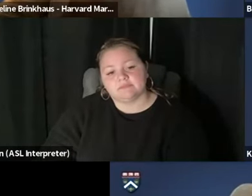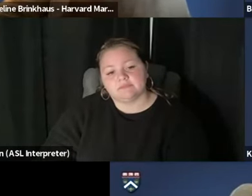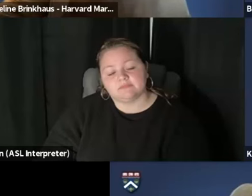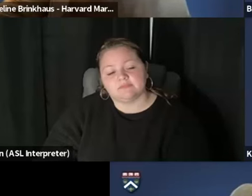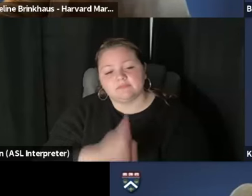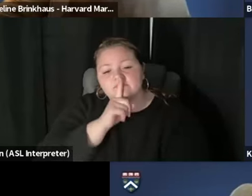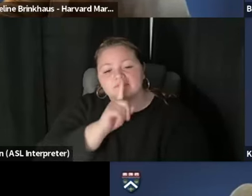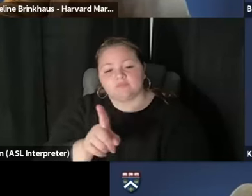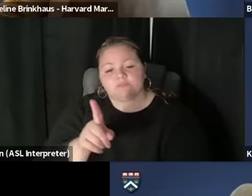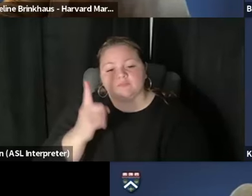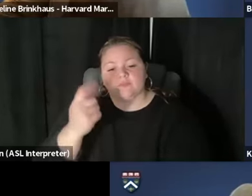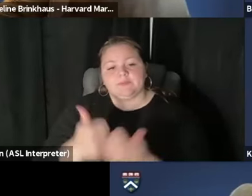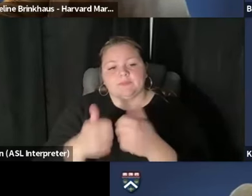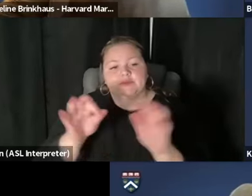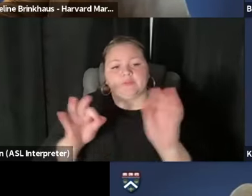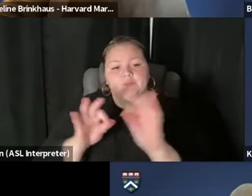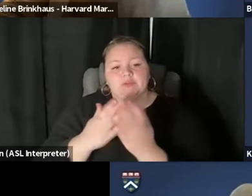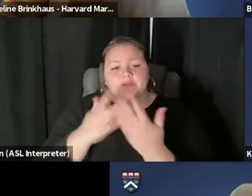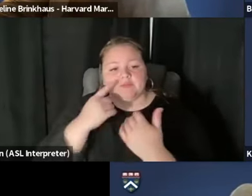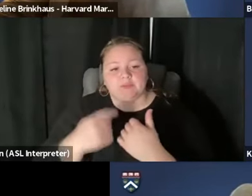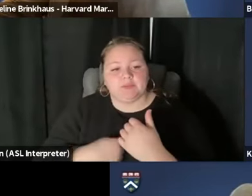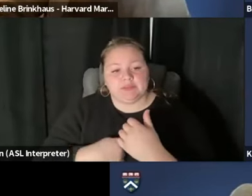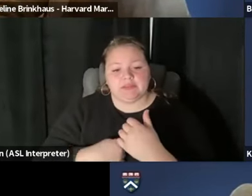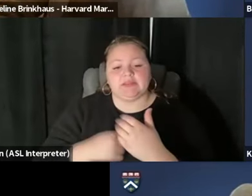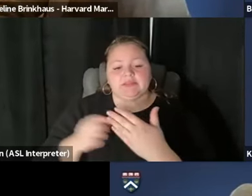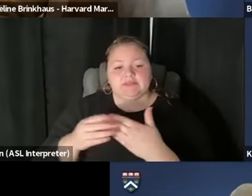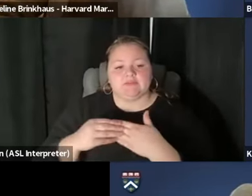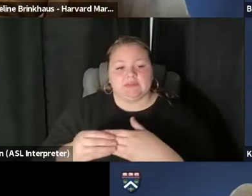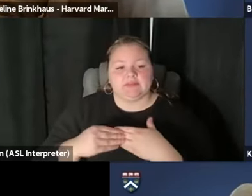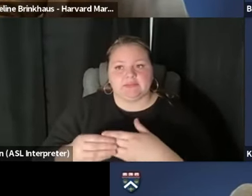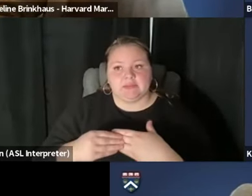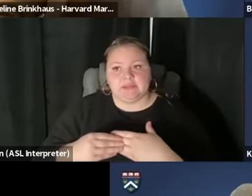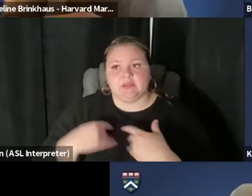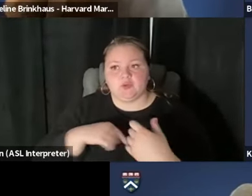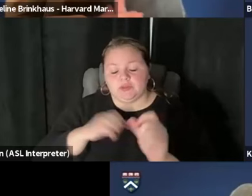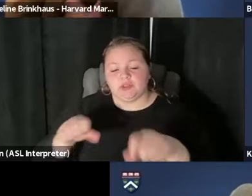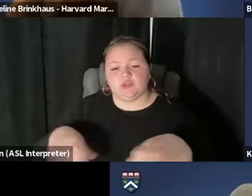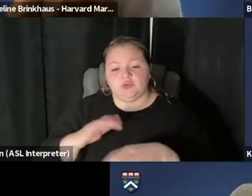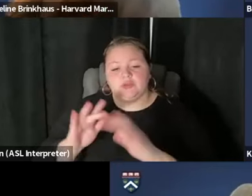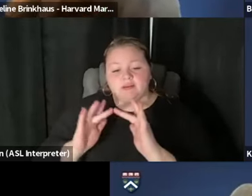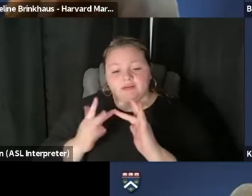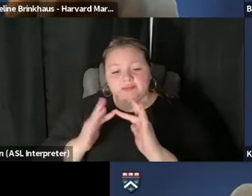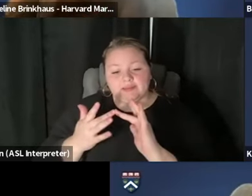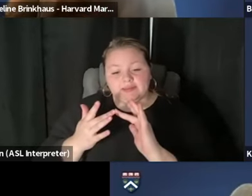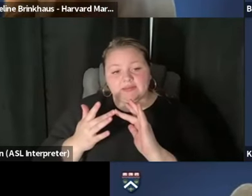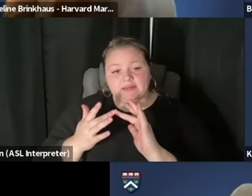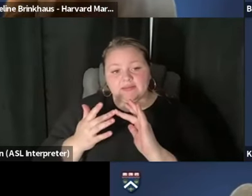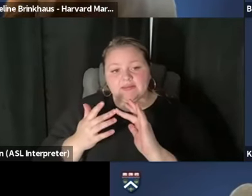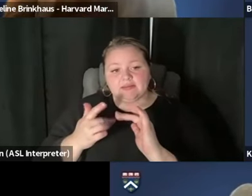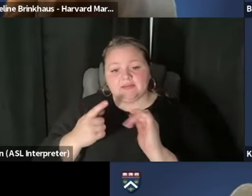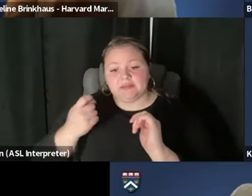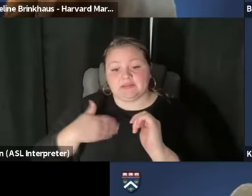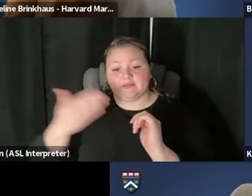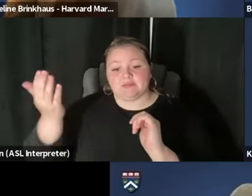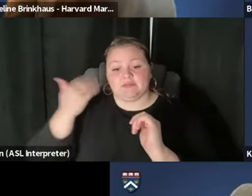Sure. One of the most important things for me was the flexibility that we could do it online because of I used to be a consultant